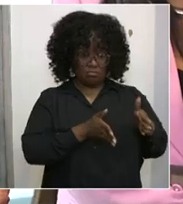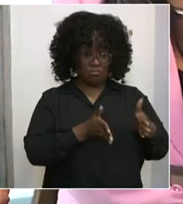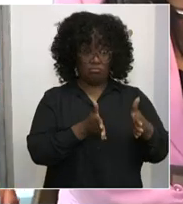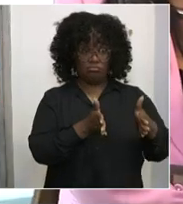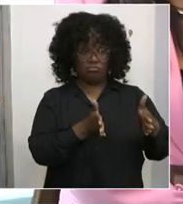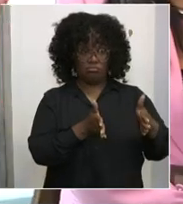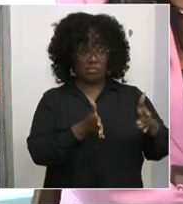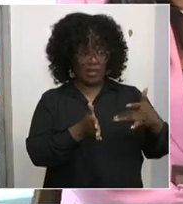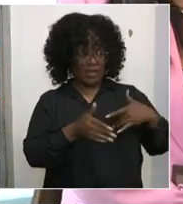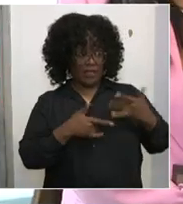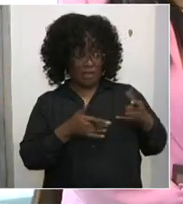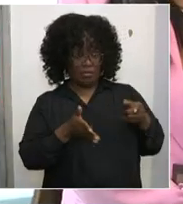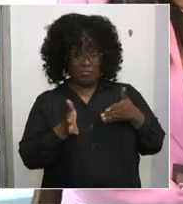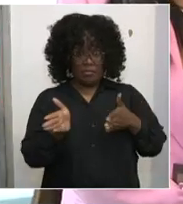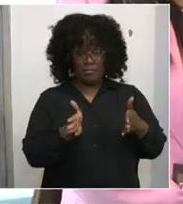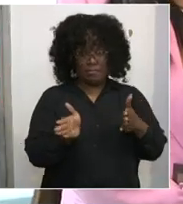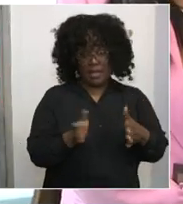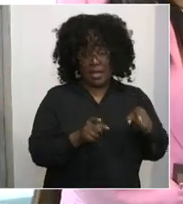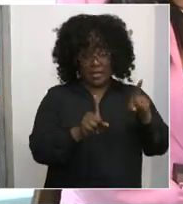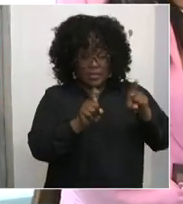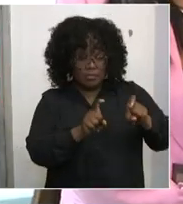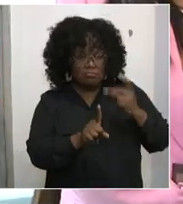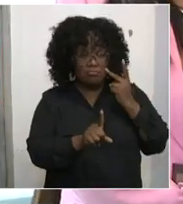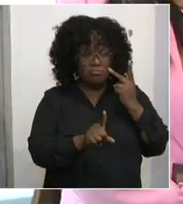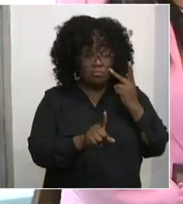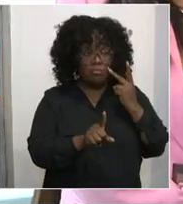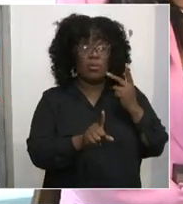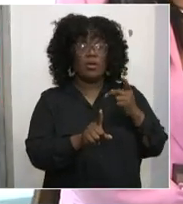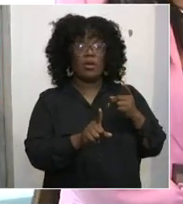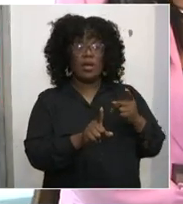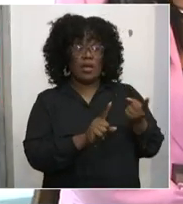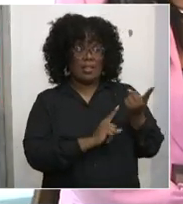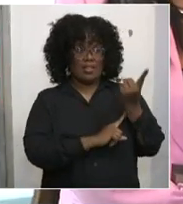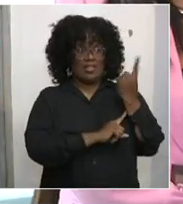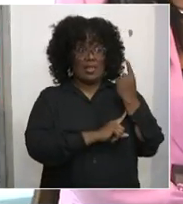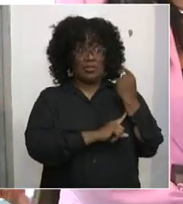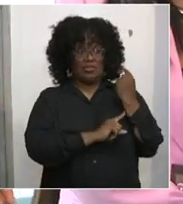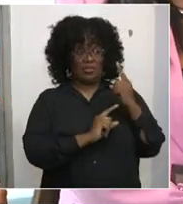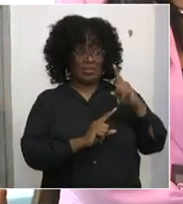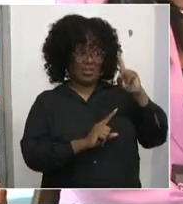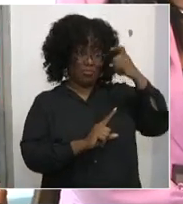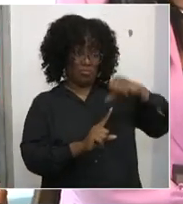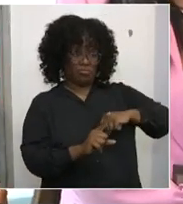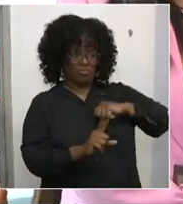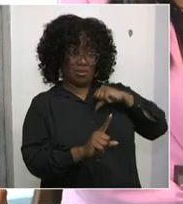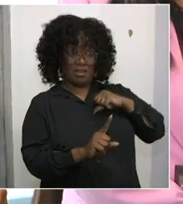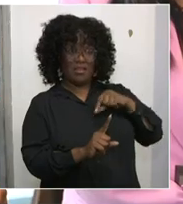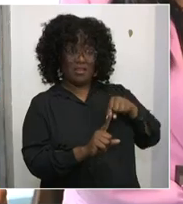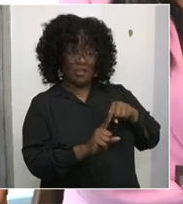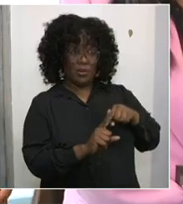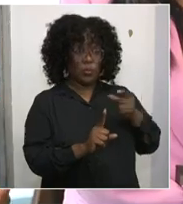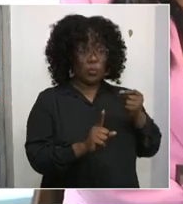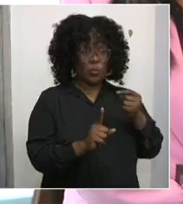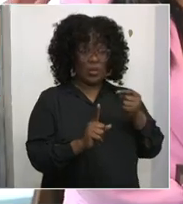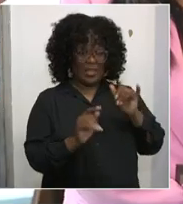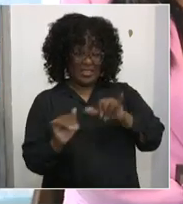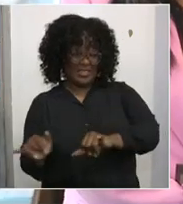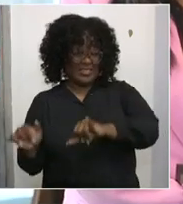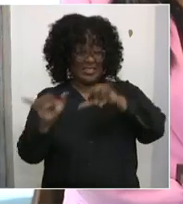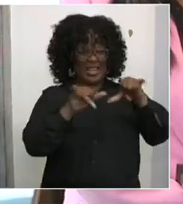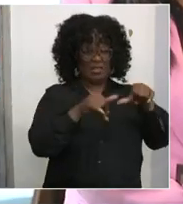was the Capitol Pride used last year. I asked our America 250 Commission